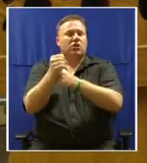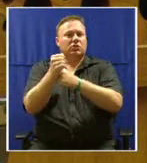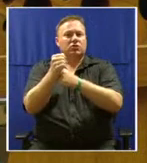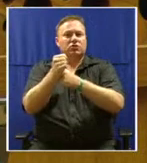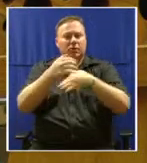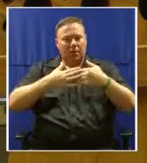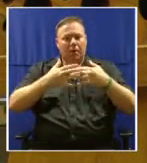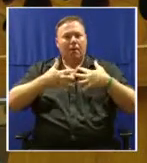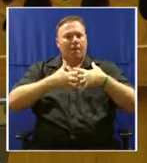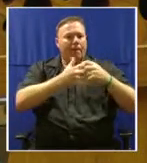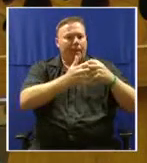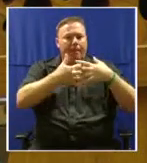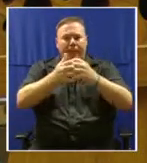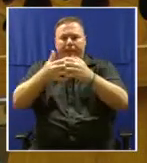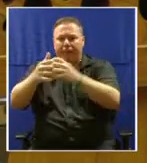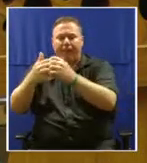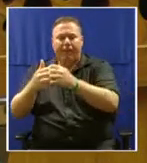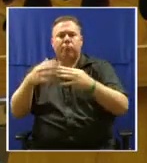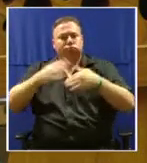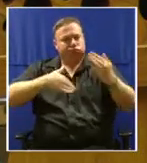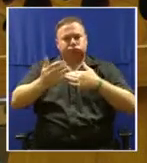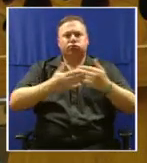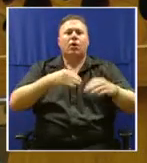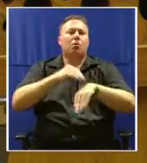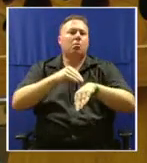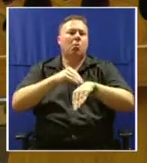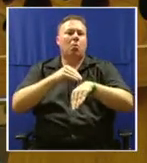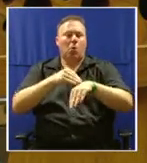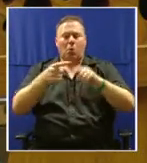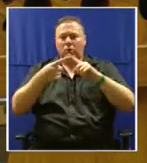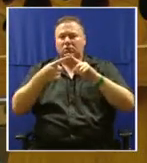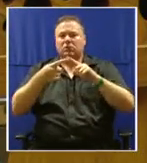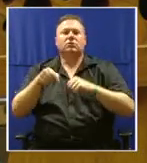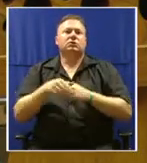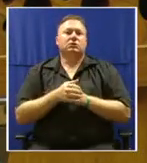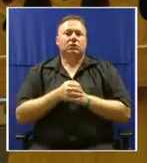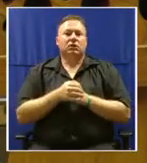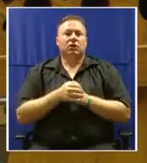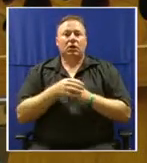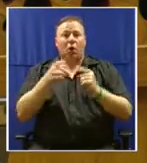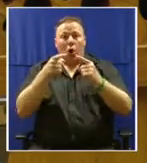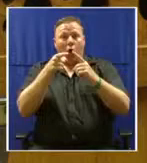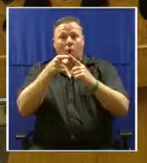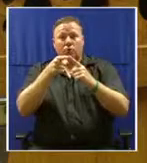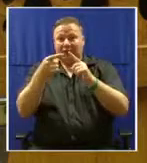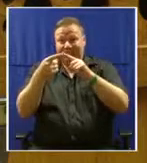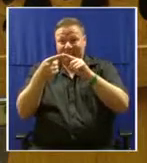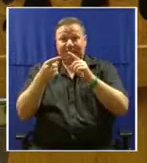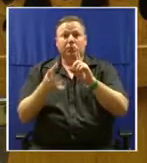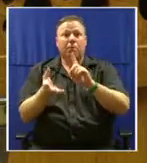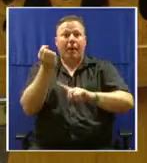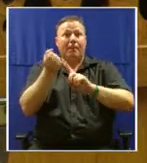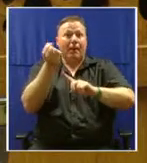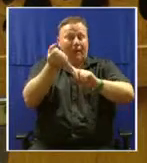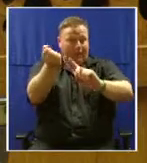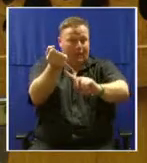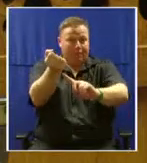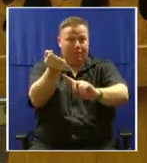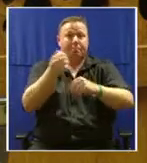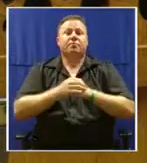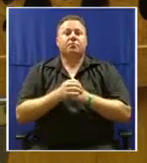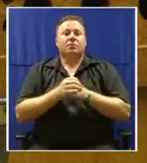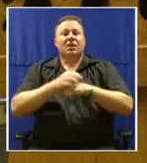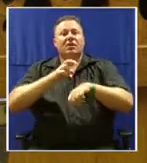country. We knew that to achieve this objective, we would need to steadily rebuild